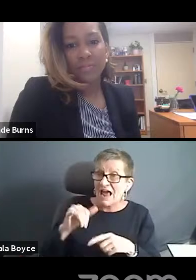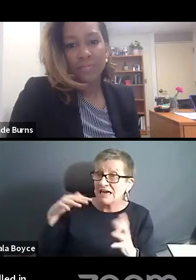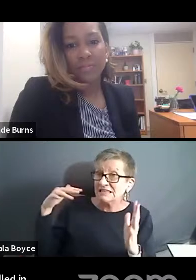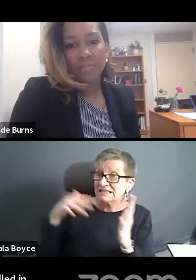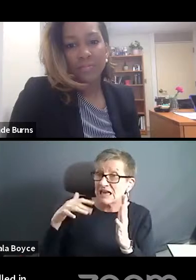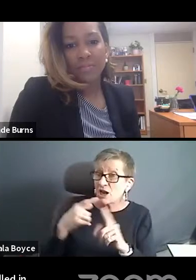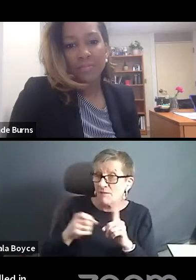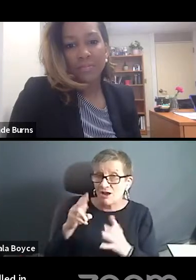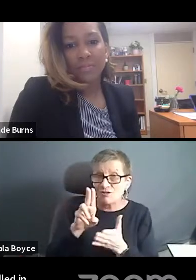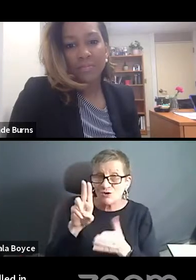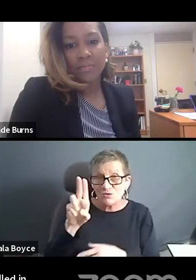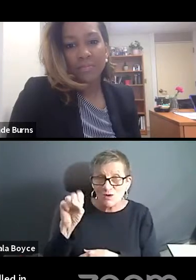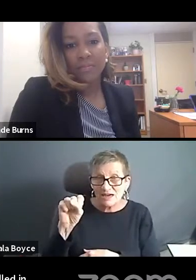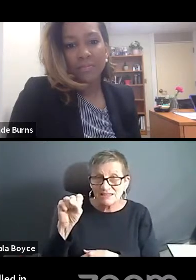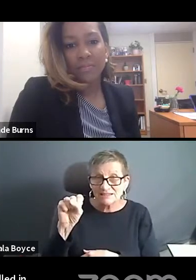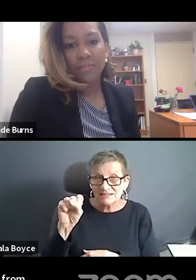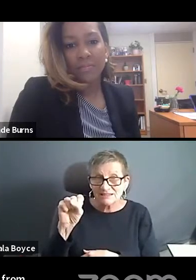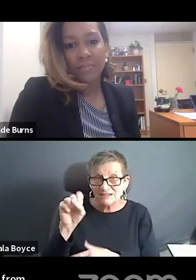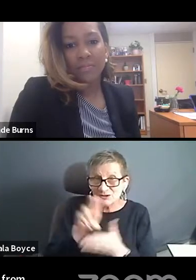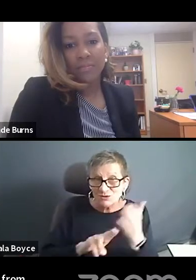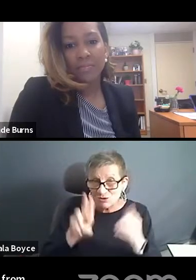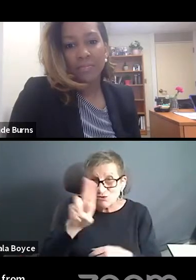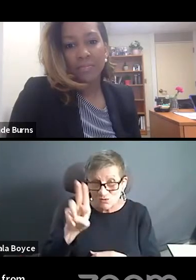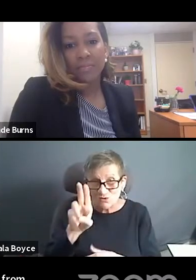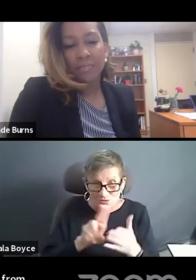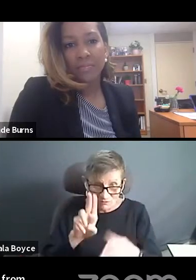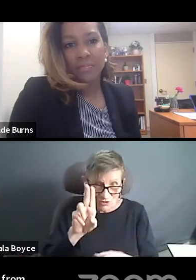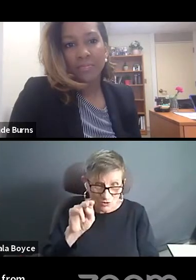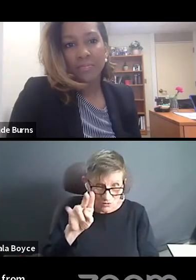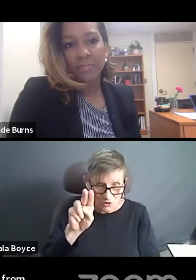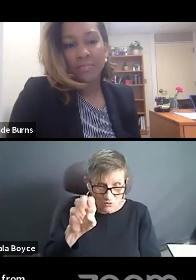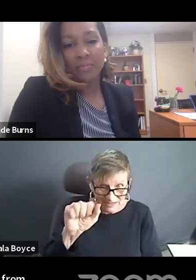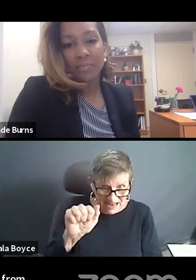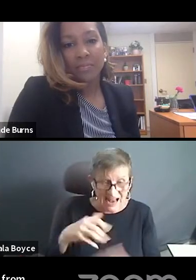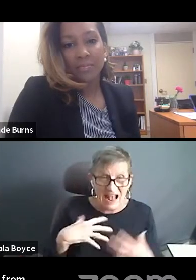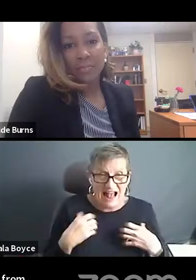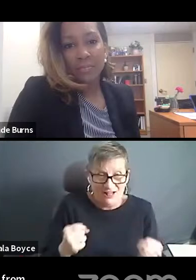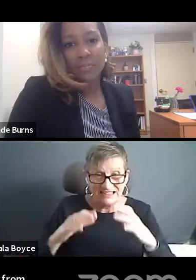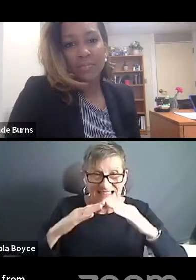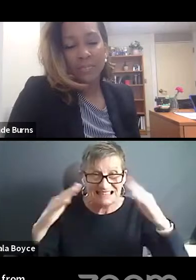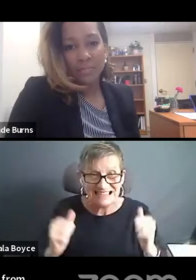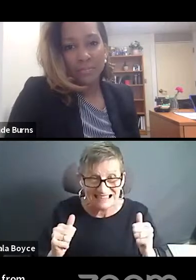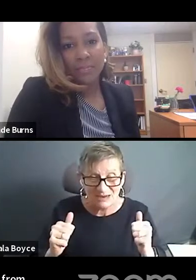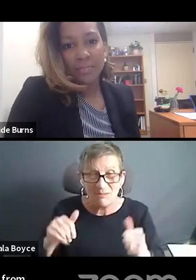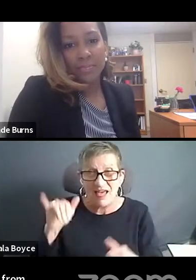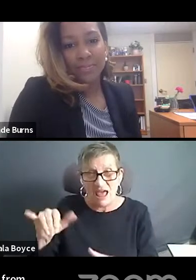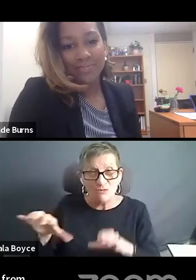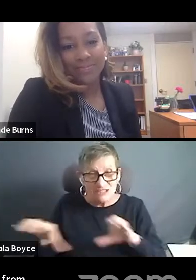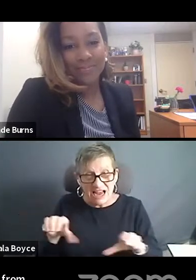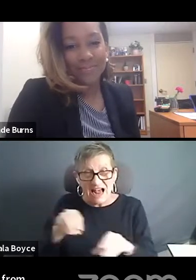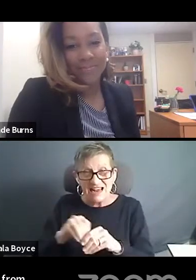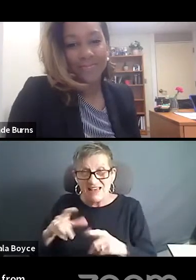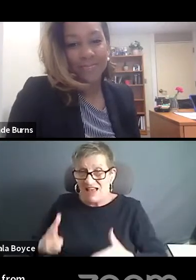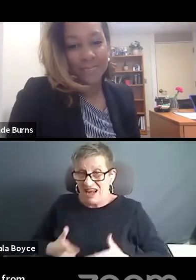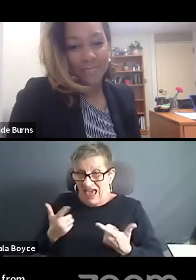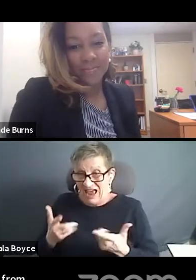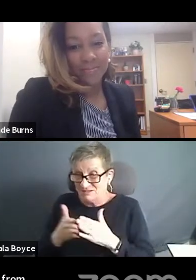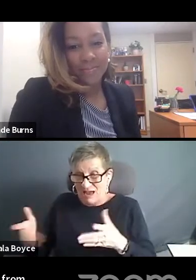by the United States health system. This was something done within the lifespan of people that are still alive